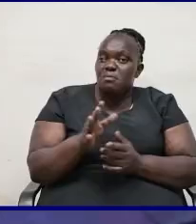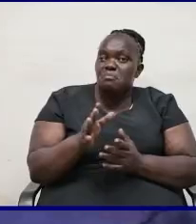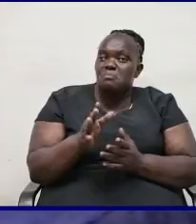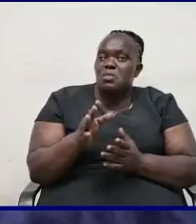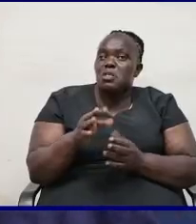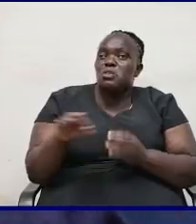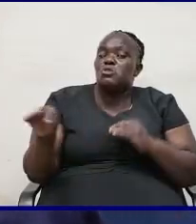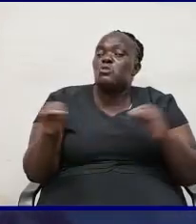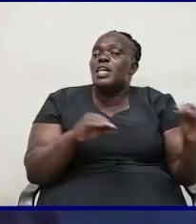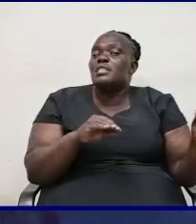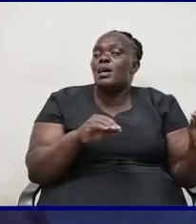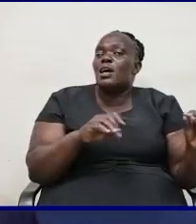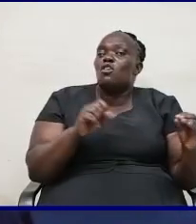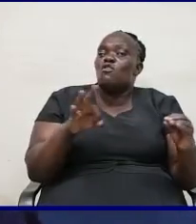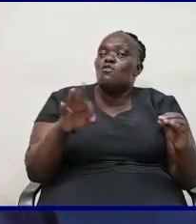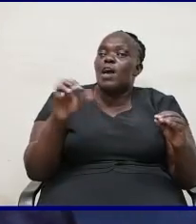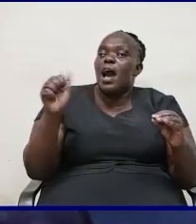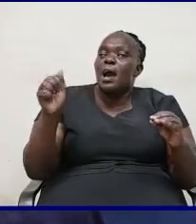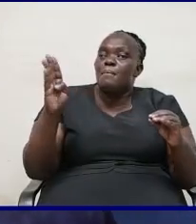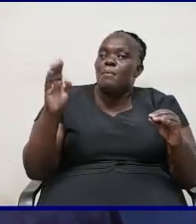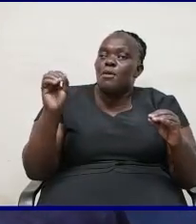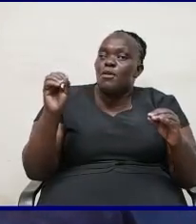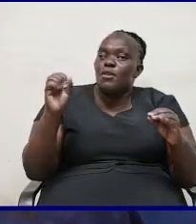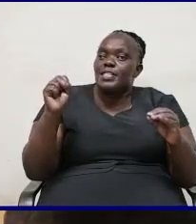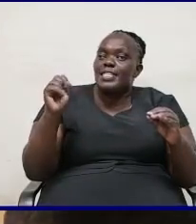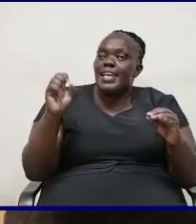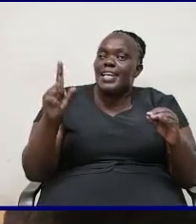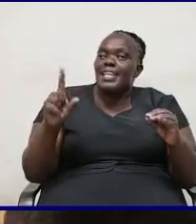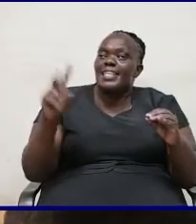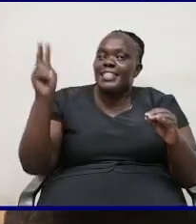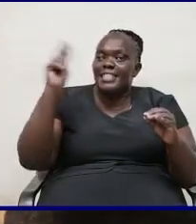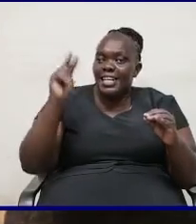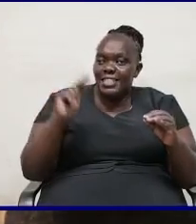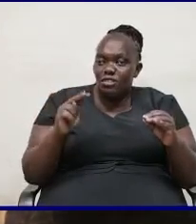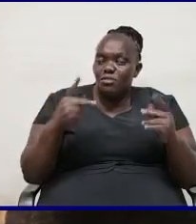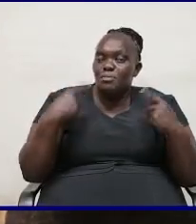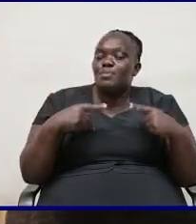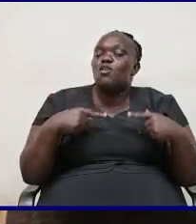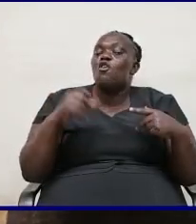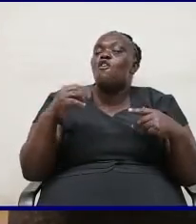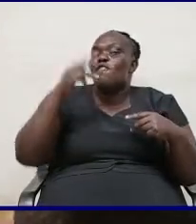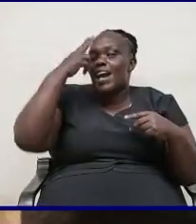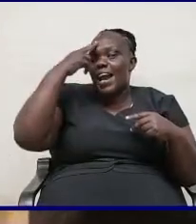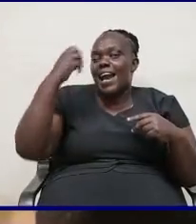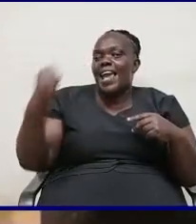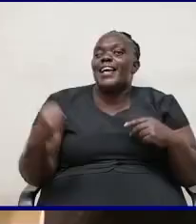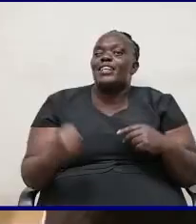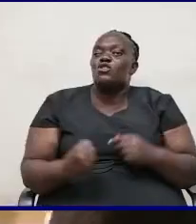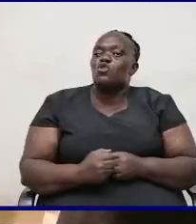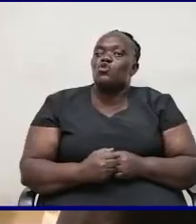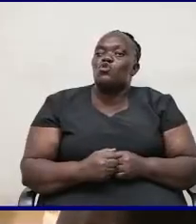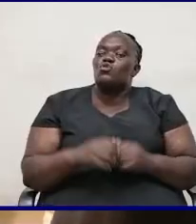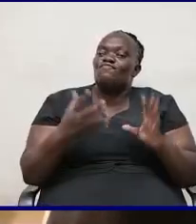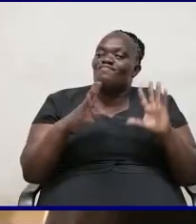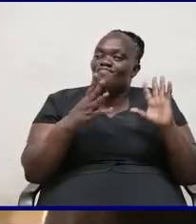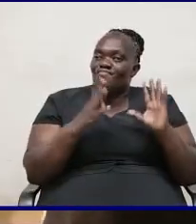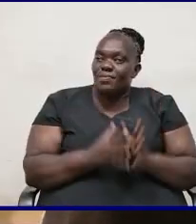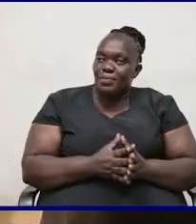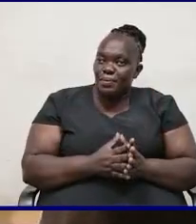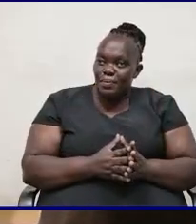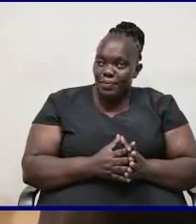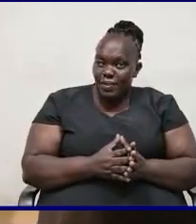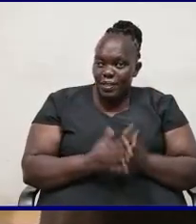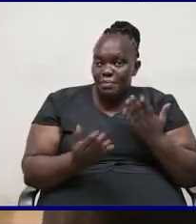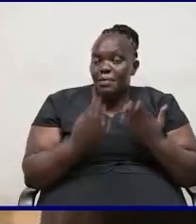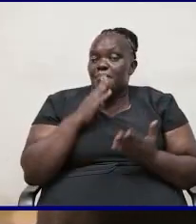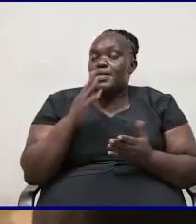the transfer of Amboseli National Park to the people of Kajiado? Thank you. Makofi kabisa. And